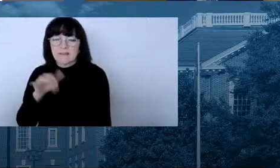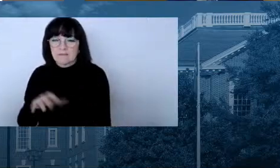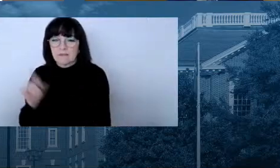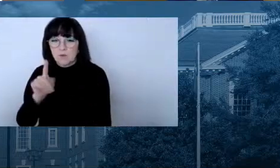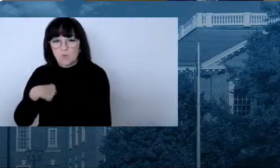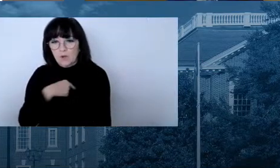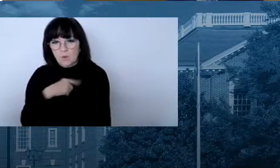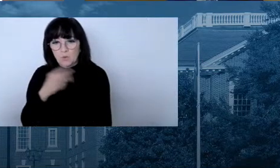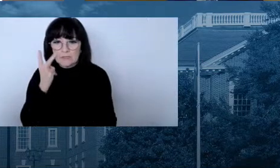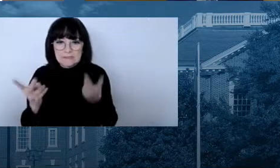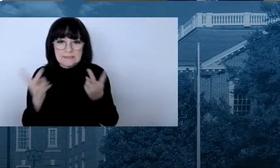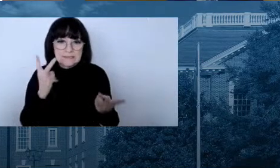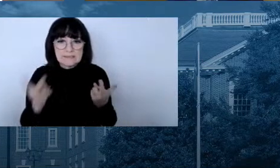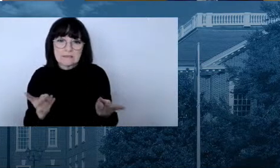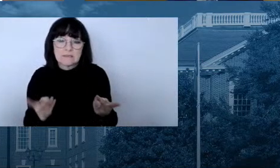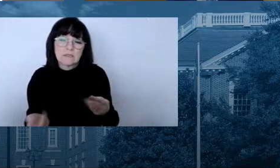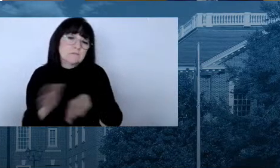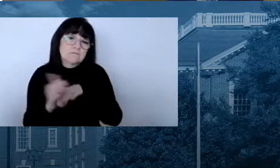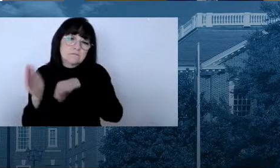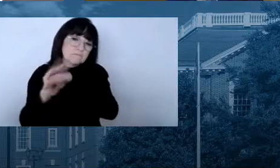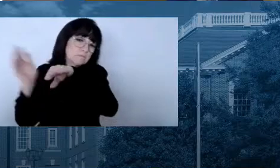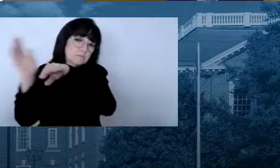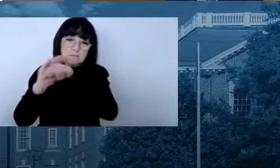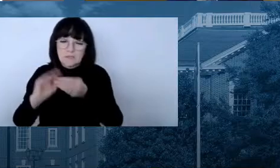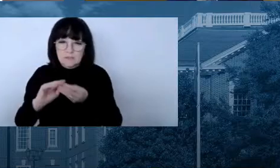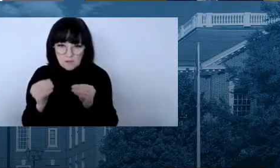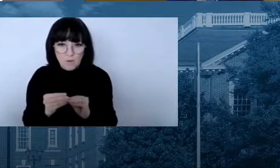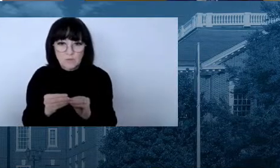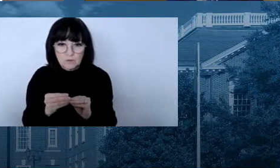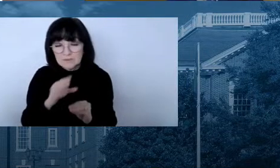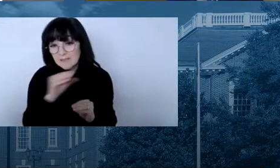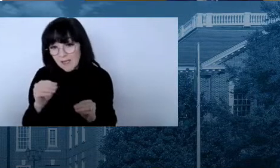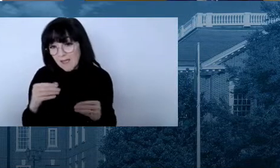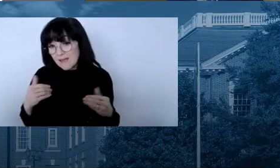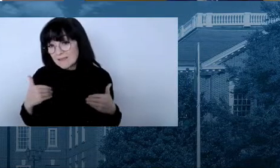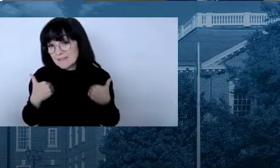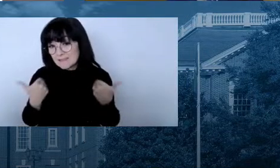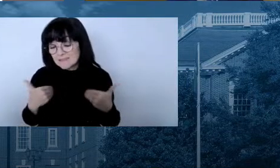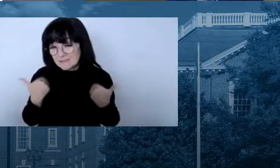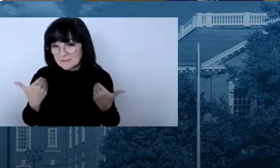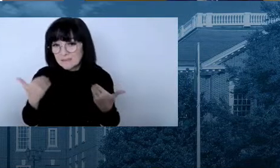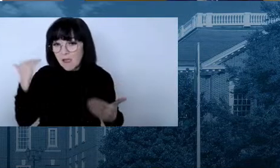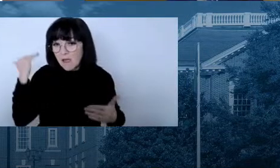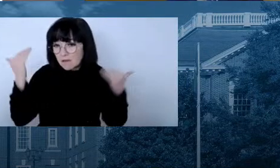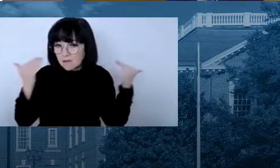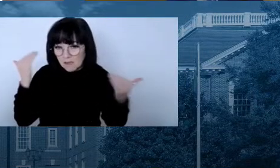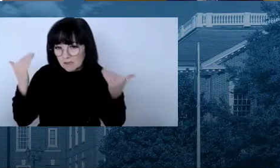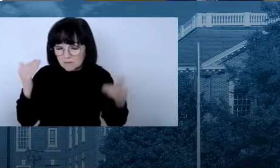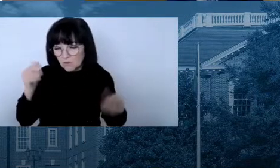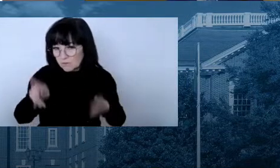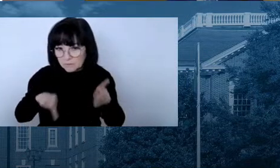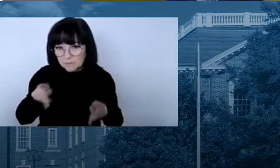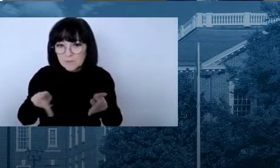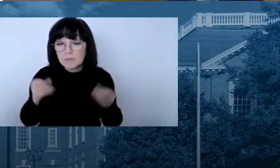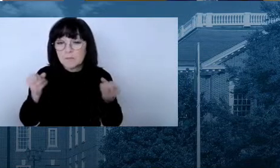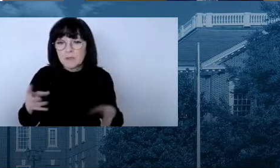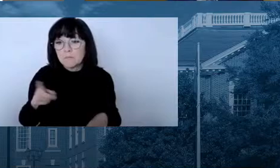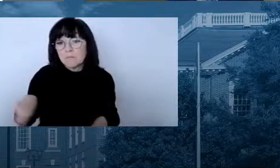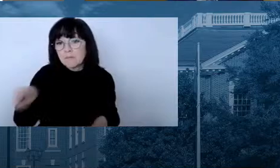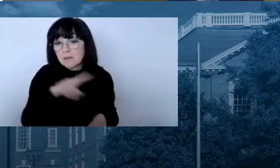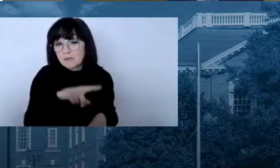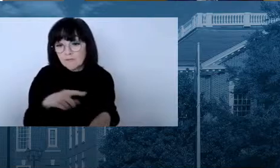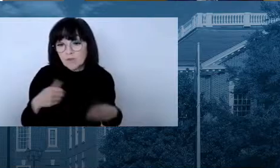lower Delaware, and among young adult population. A lot of those young adults have young